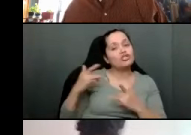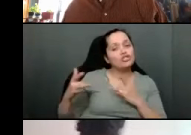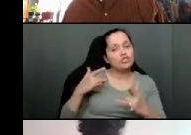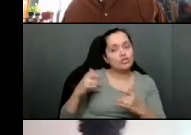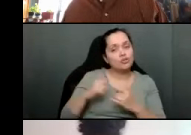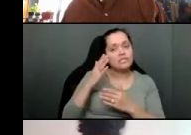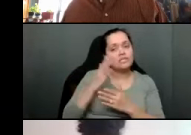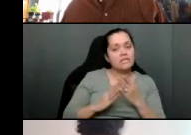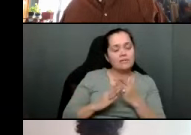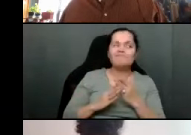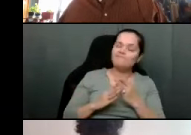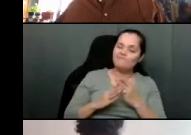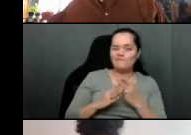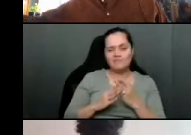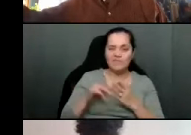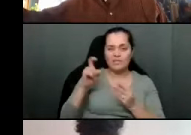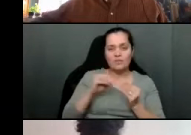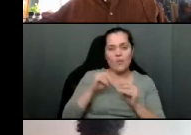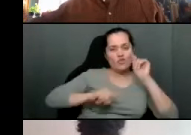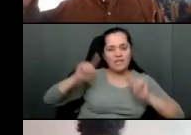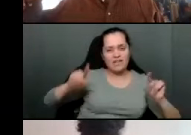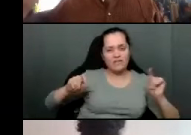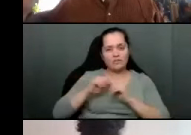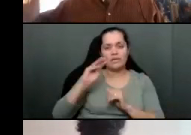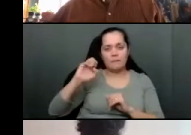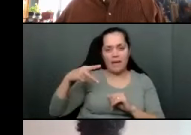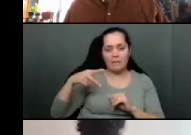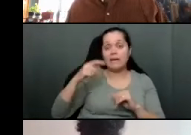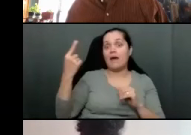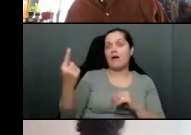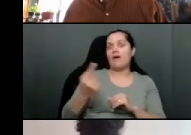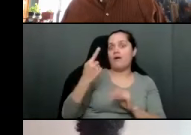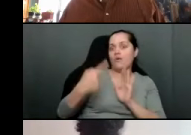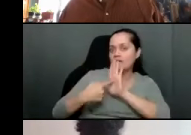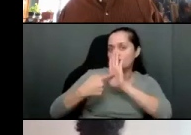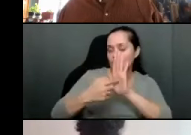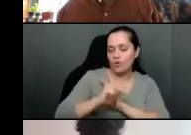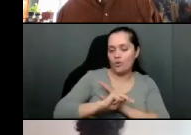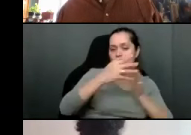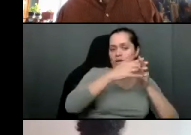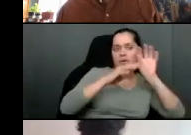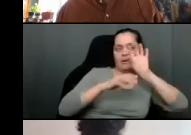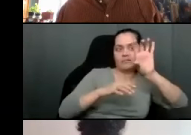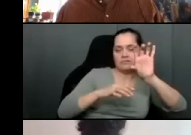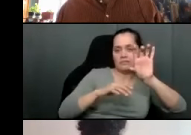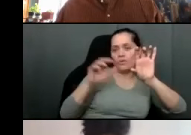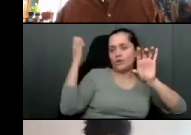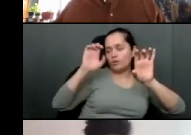some that, well, we should be more diverse with our maps and not always show North America on the